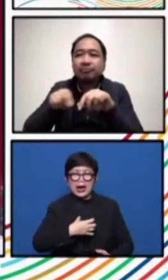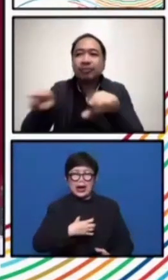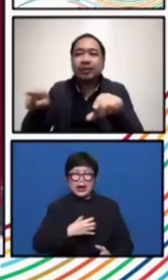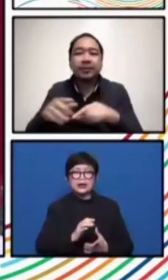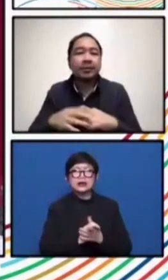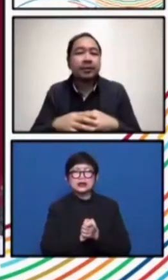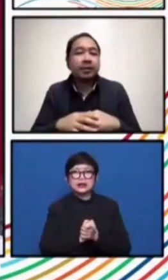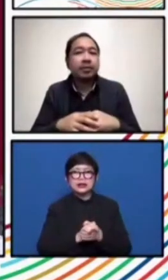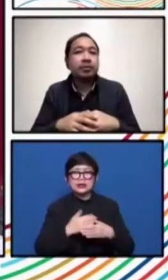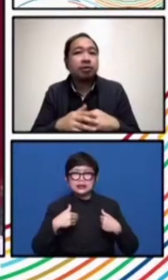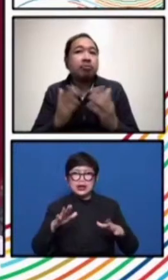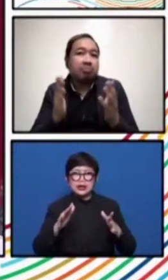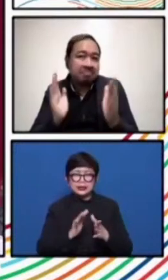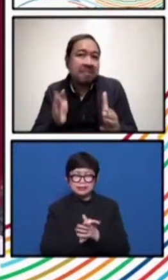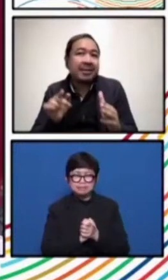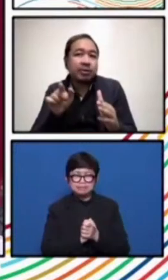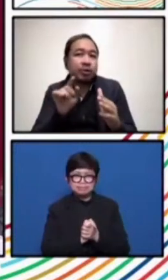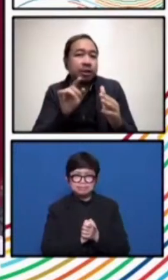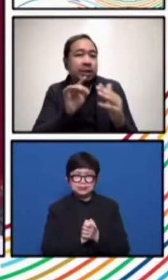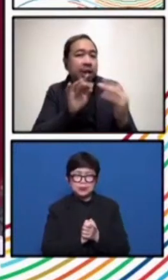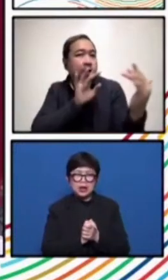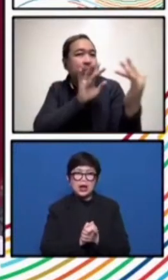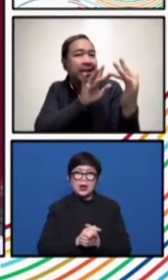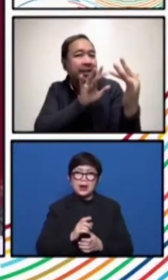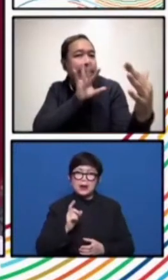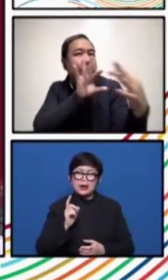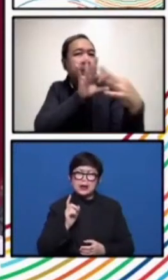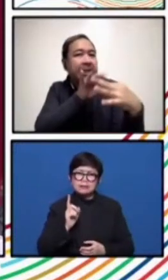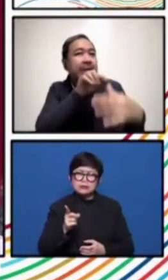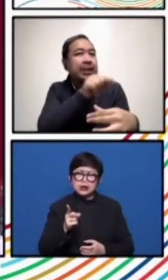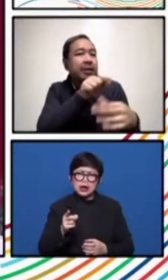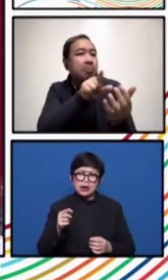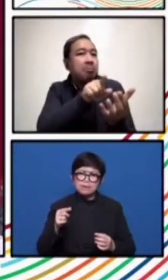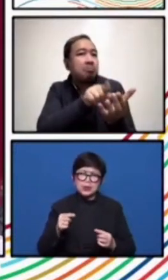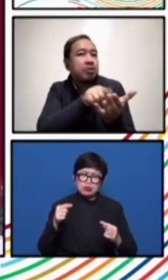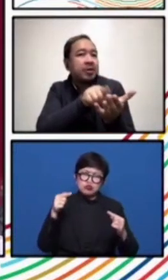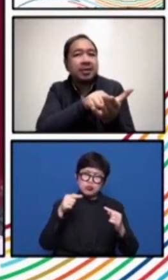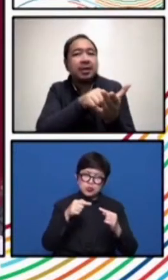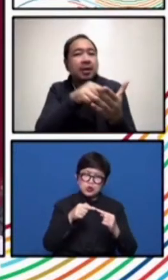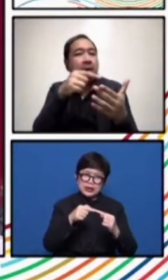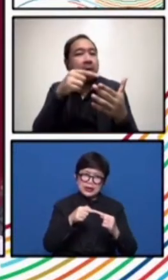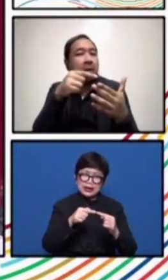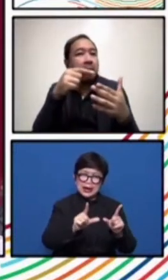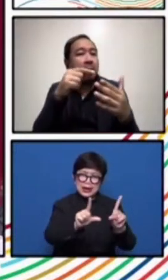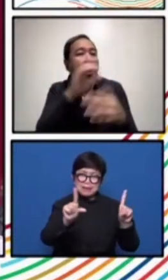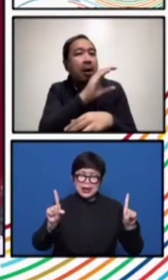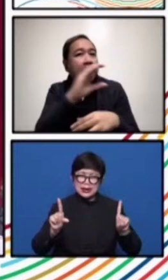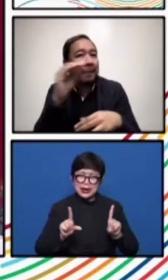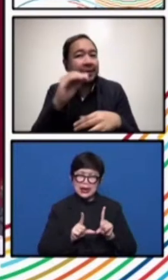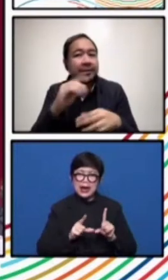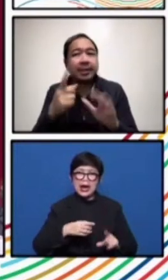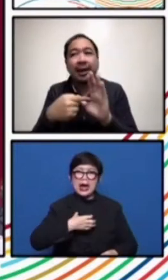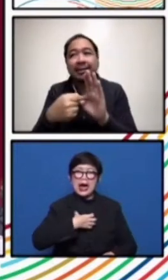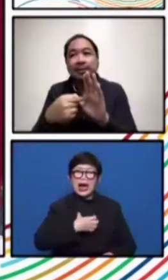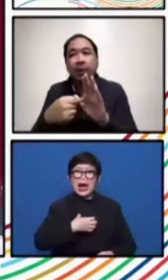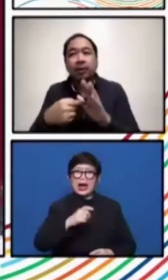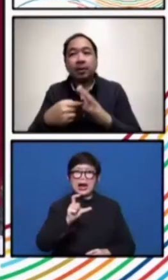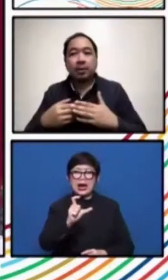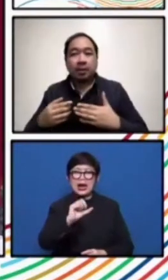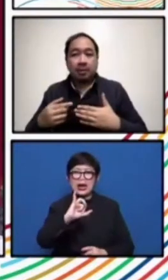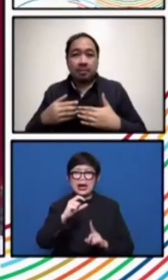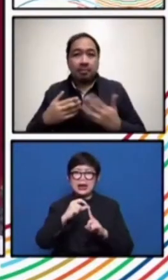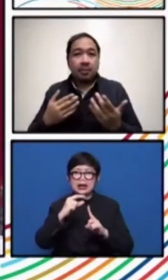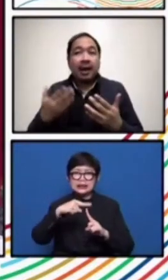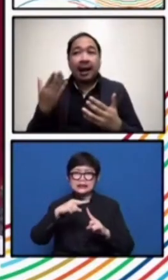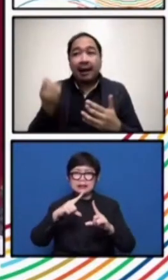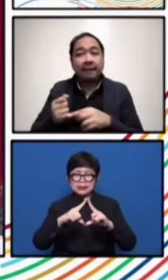these officers for example in Malaysia we are we are we have my IPO which is Malaysia intellectual